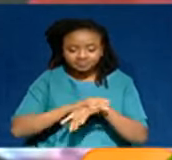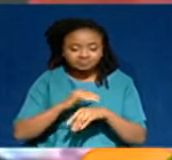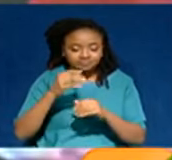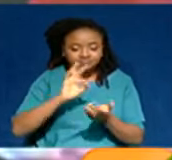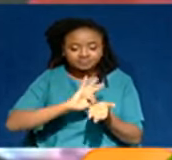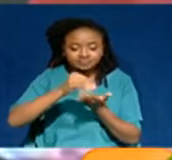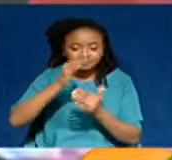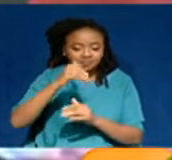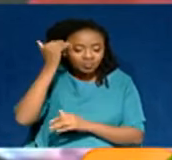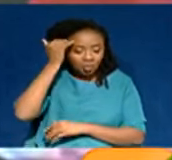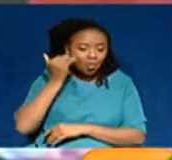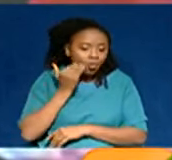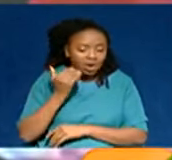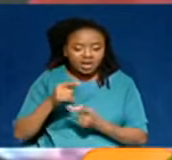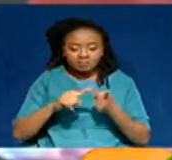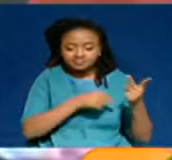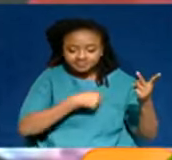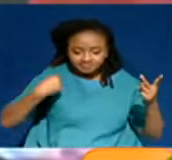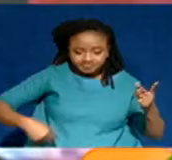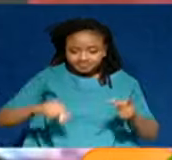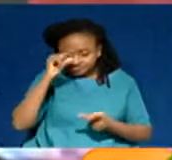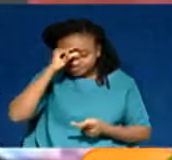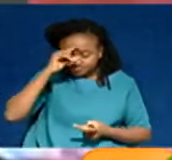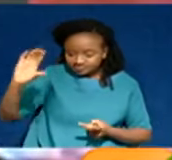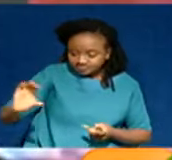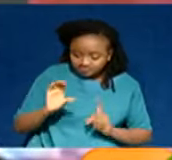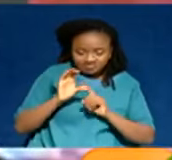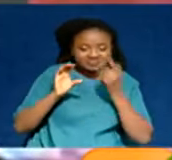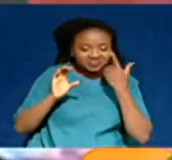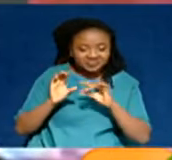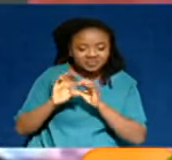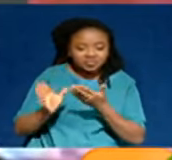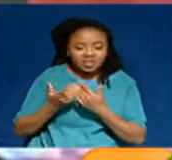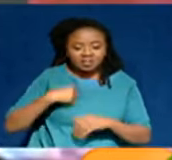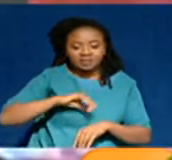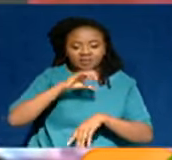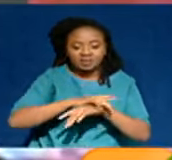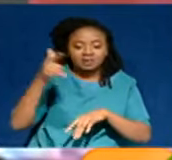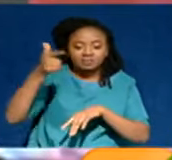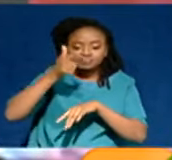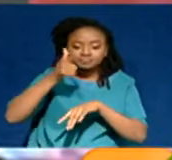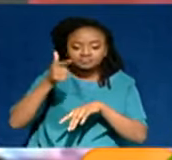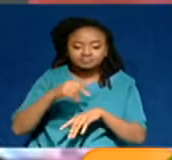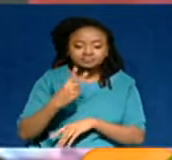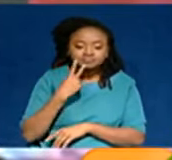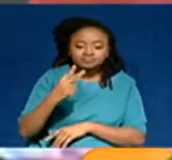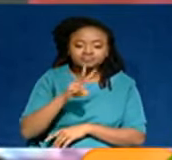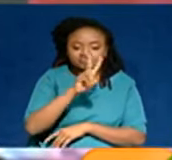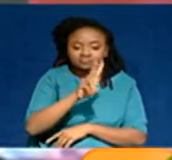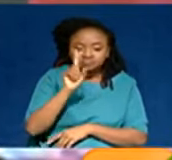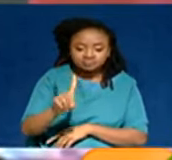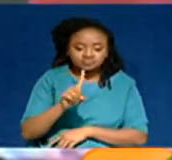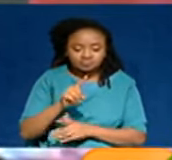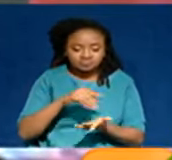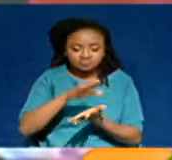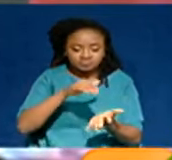and Chinese government, and we are going to provide these cameras in 221 junctions in the city of